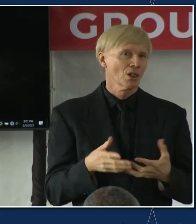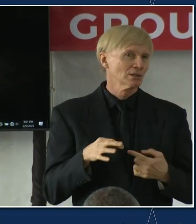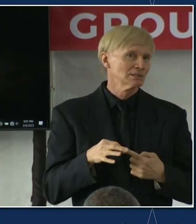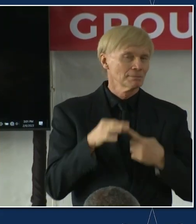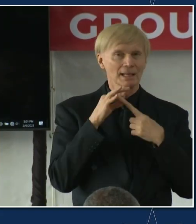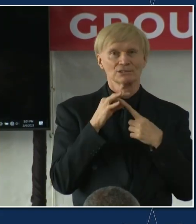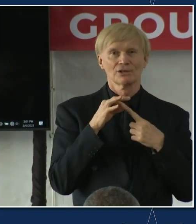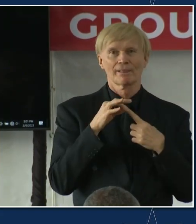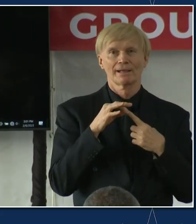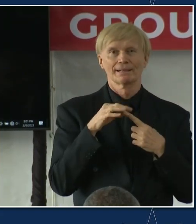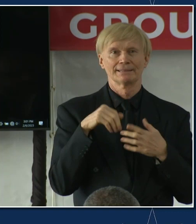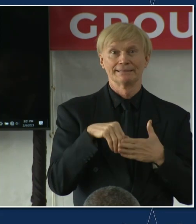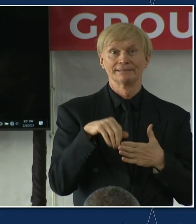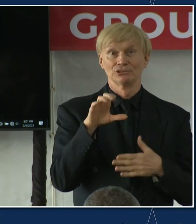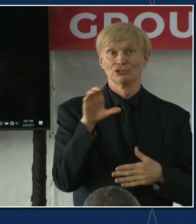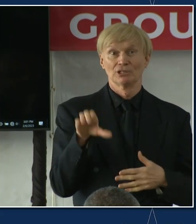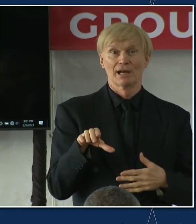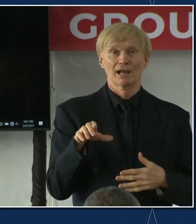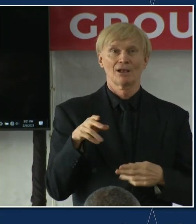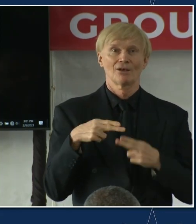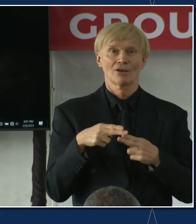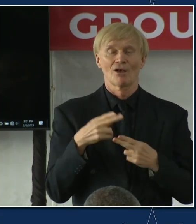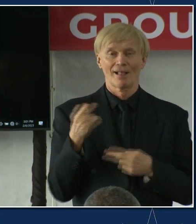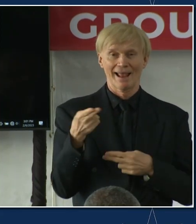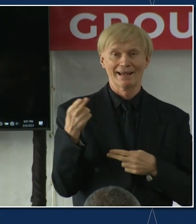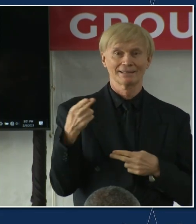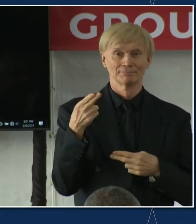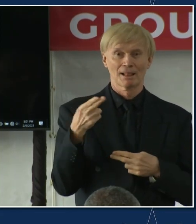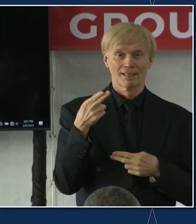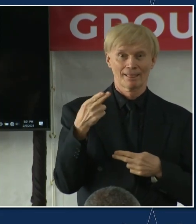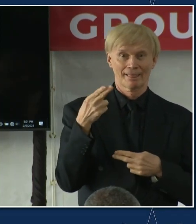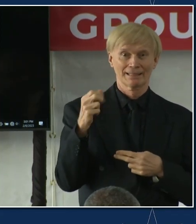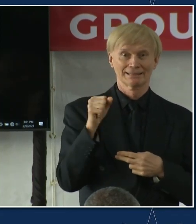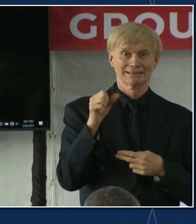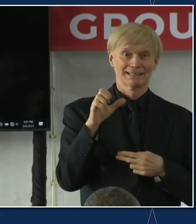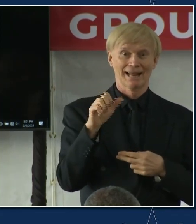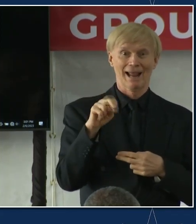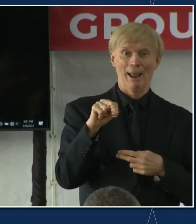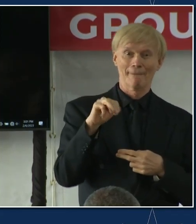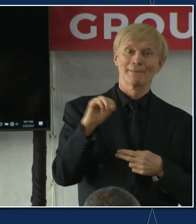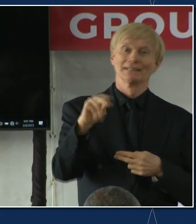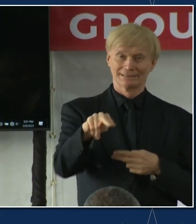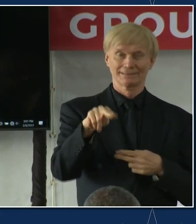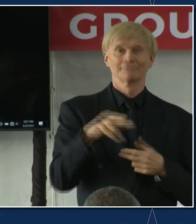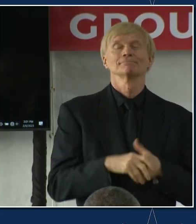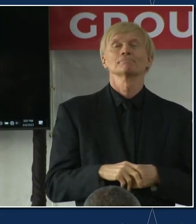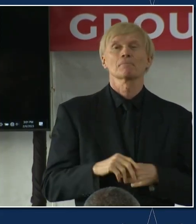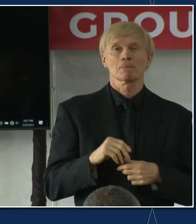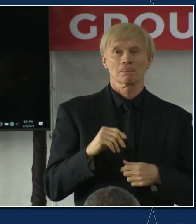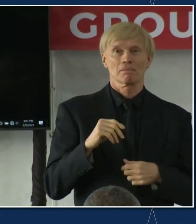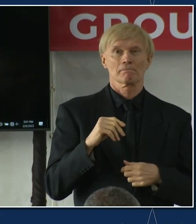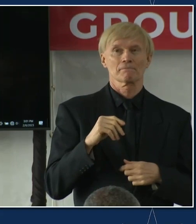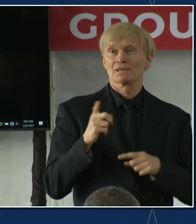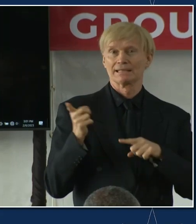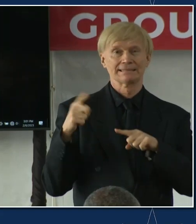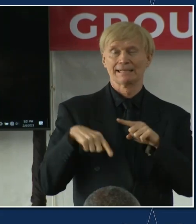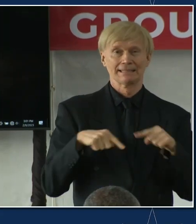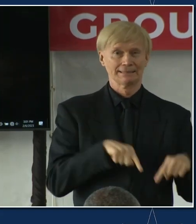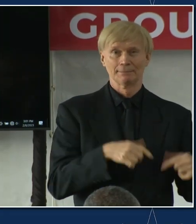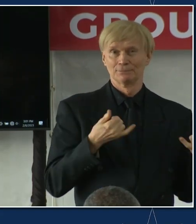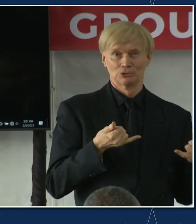Chicago, he was known as Common. And though he cannot be here today in person,